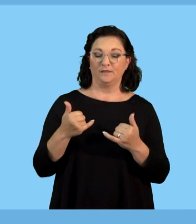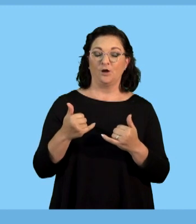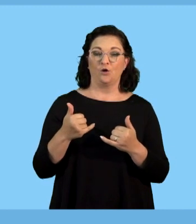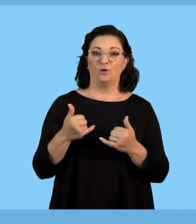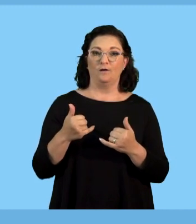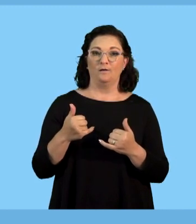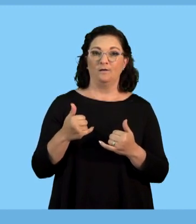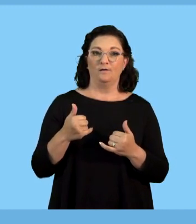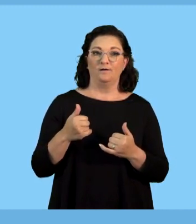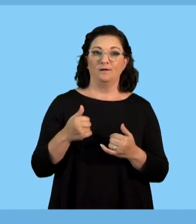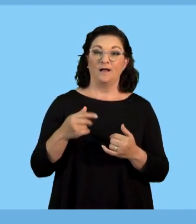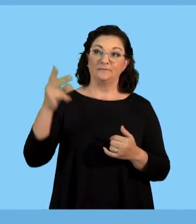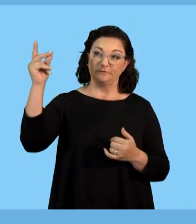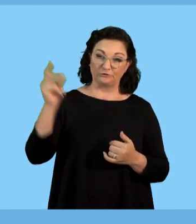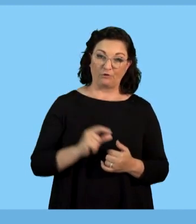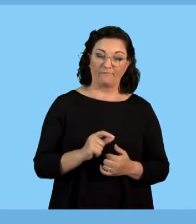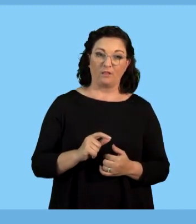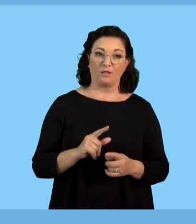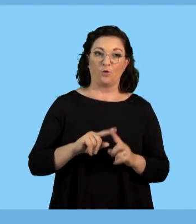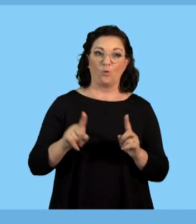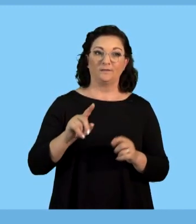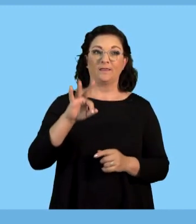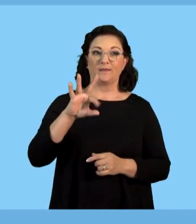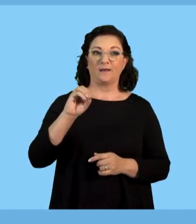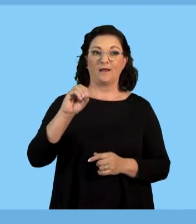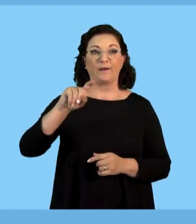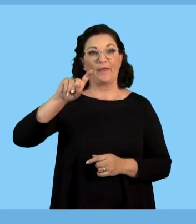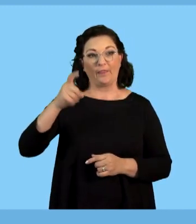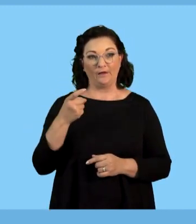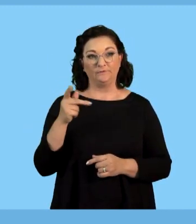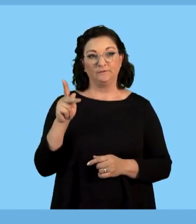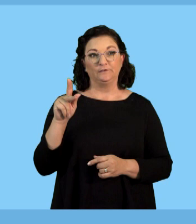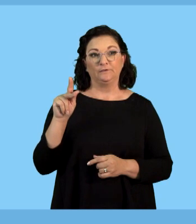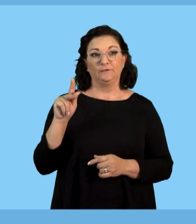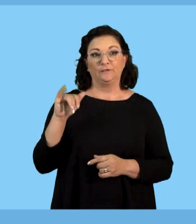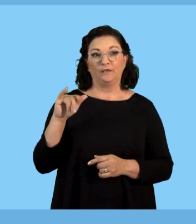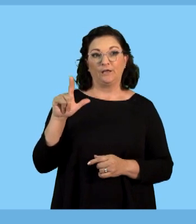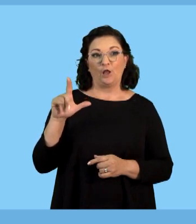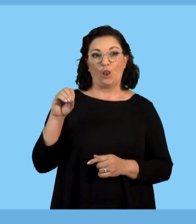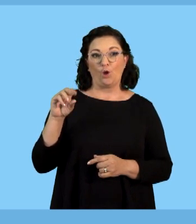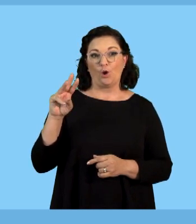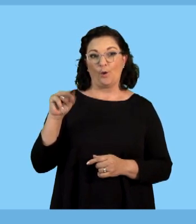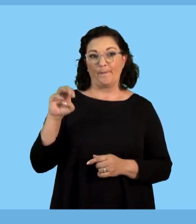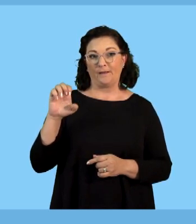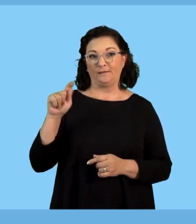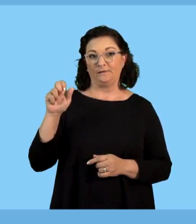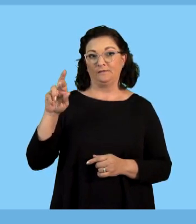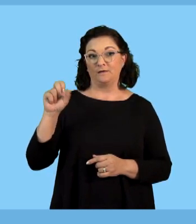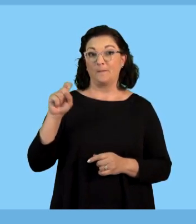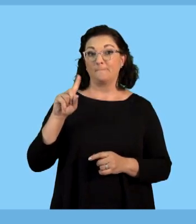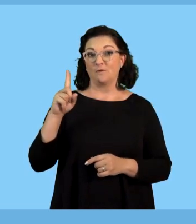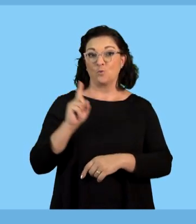at a speed of 300,000 kilometers per second. So in terms of meters, we should know that this is